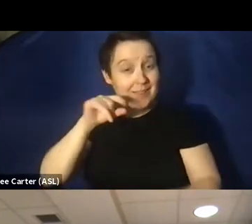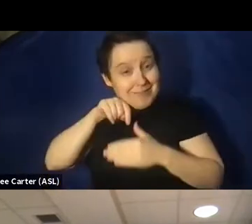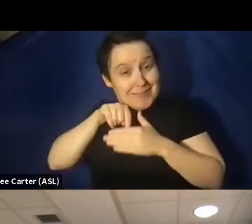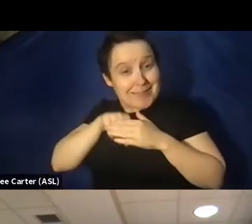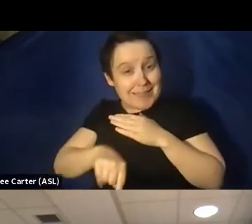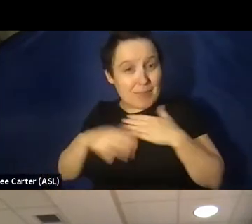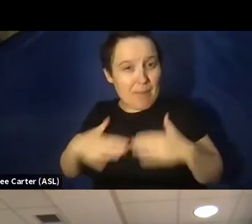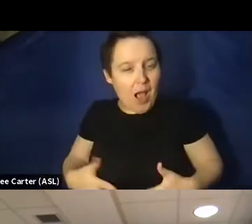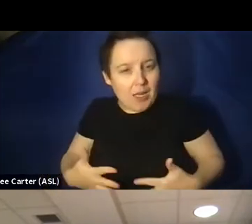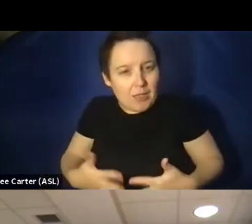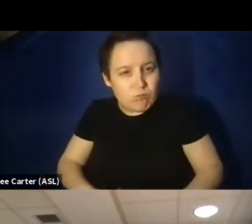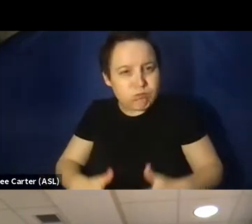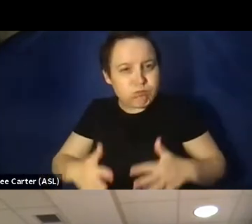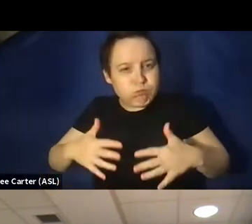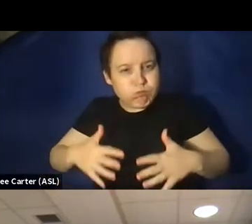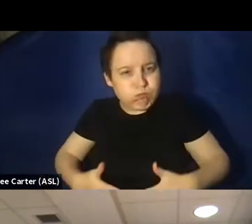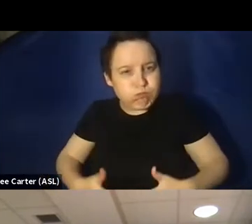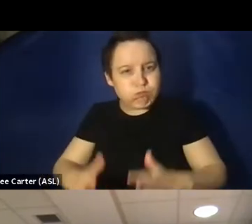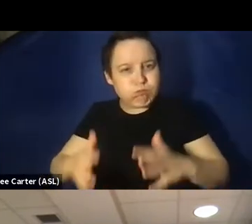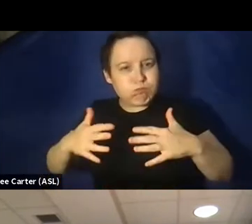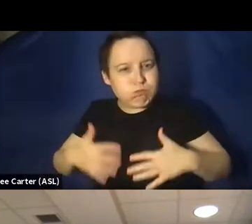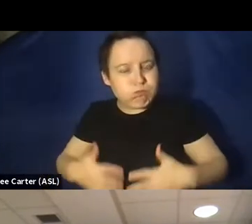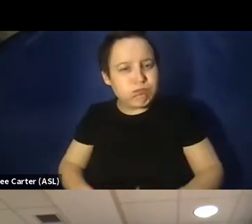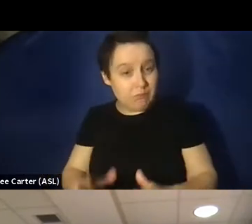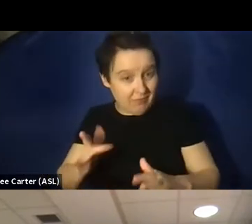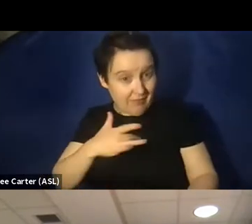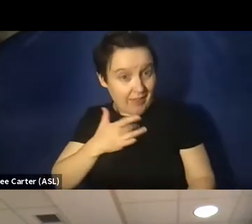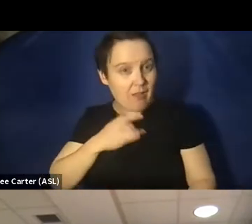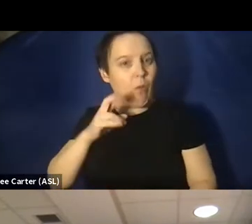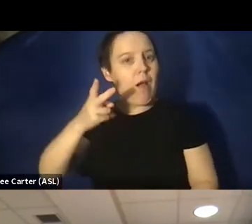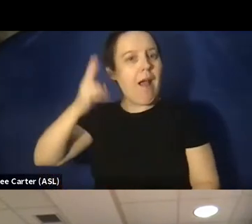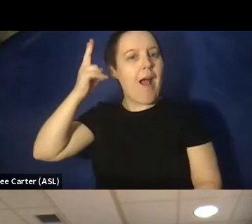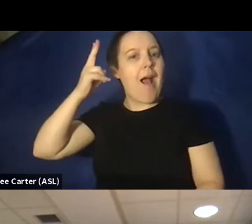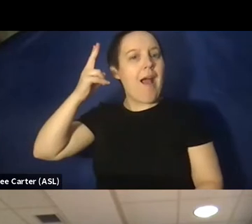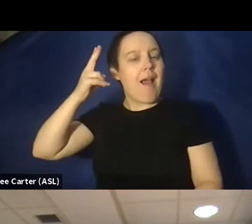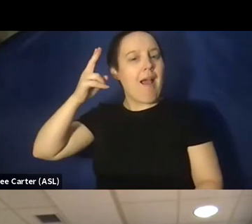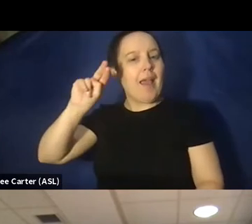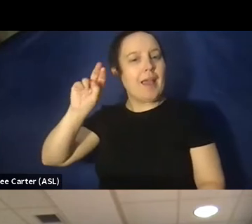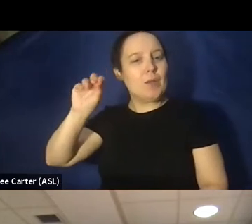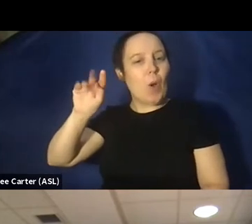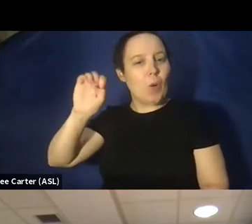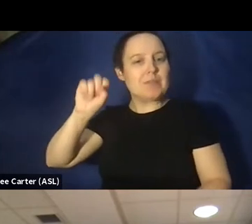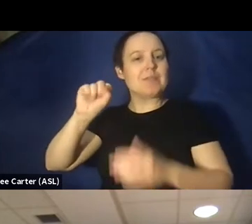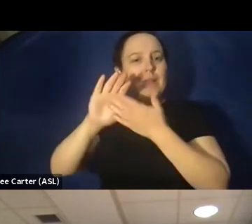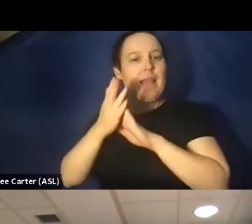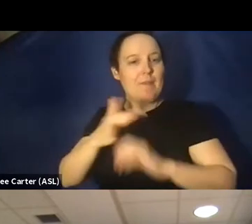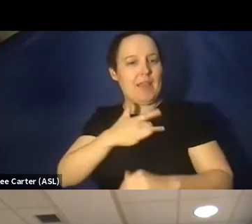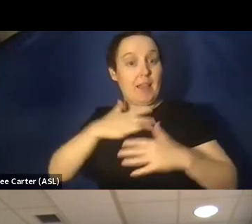as the sort of lower registers of the notes were hitting higher in your body with the higher registers of the notes?